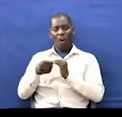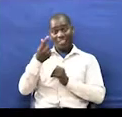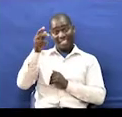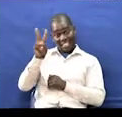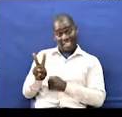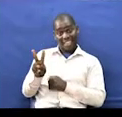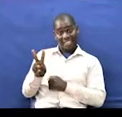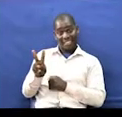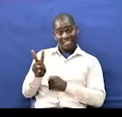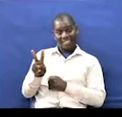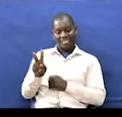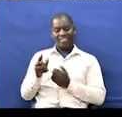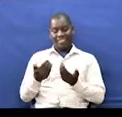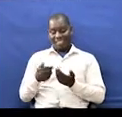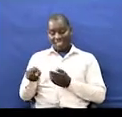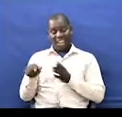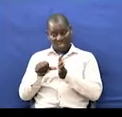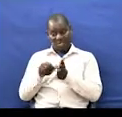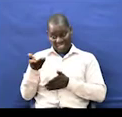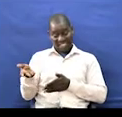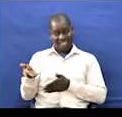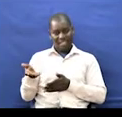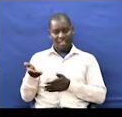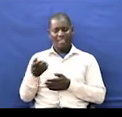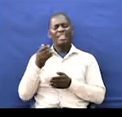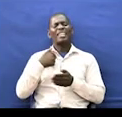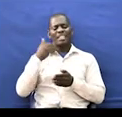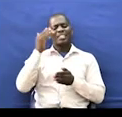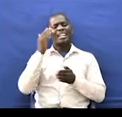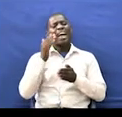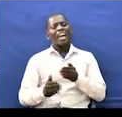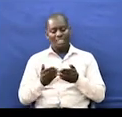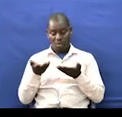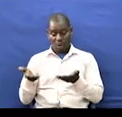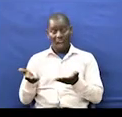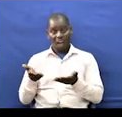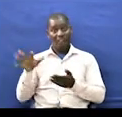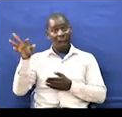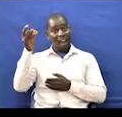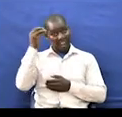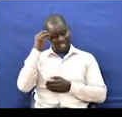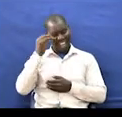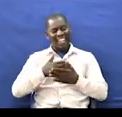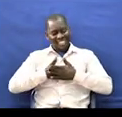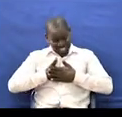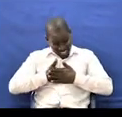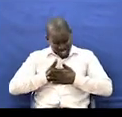Dear students, we have come now to the end of our lesson. Thank you very much.